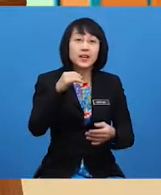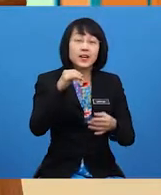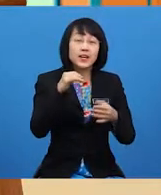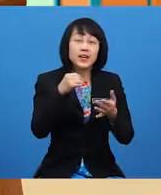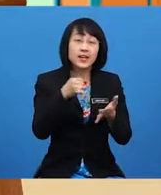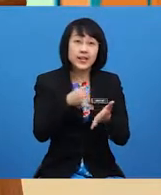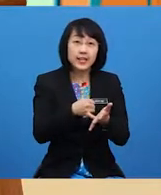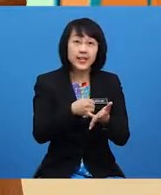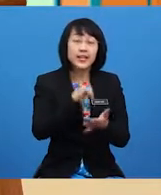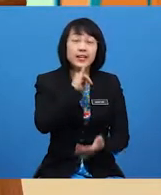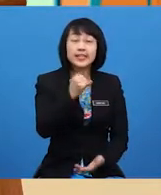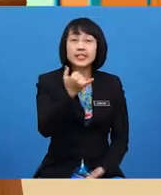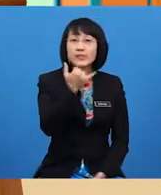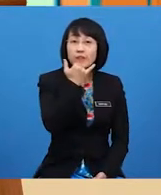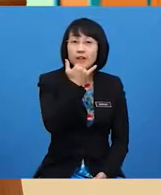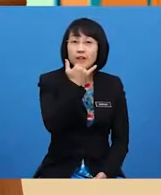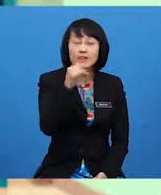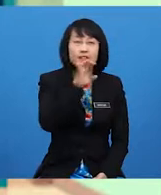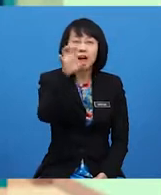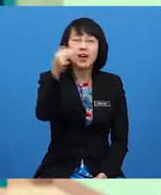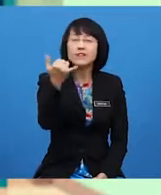you yell out false.